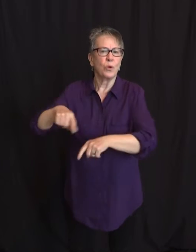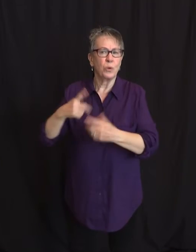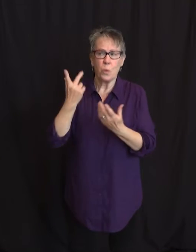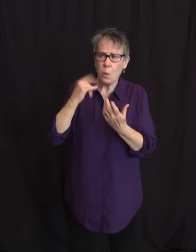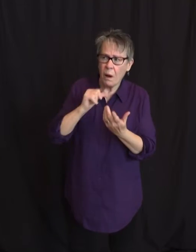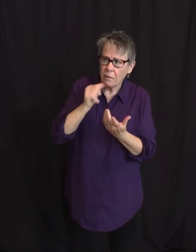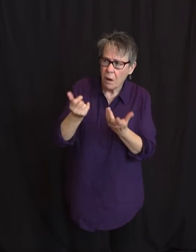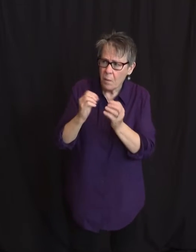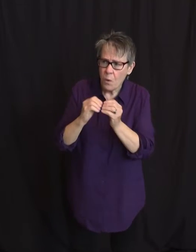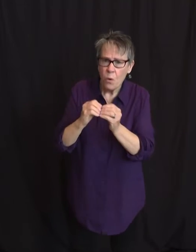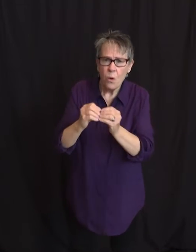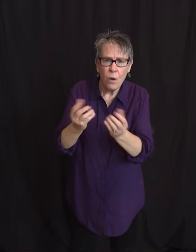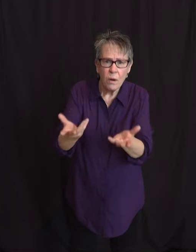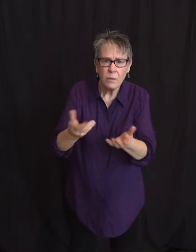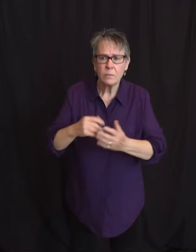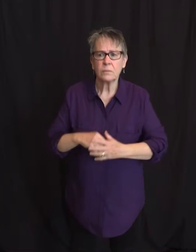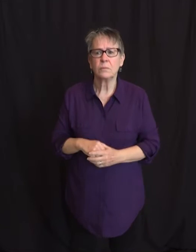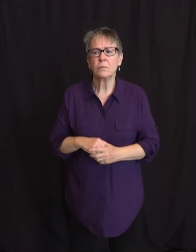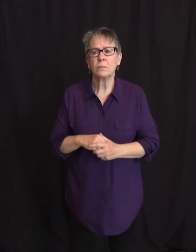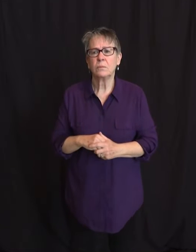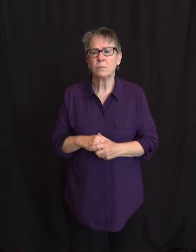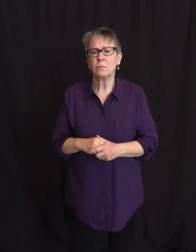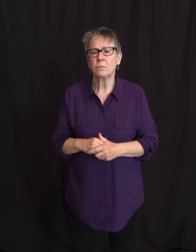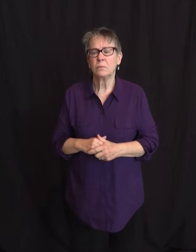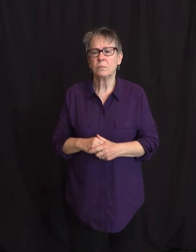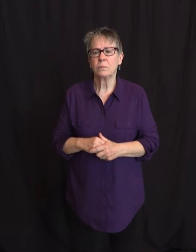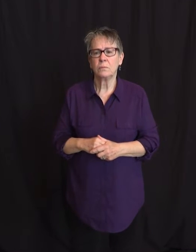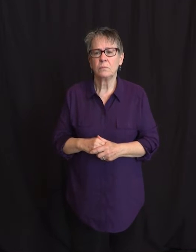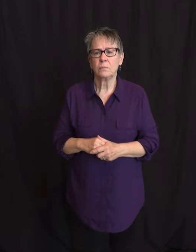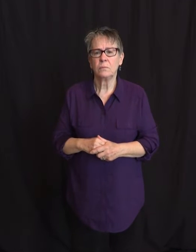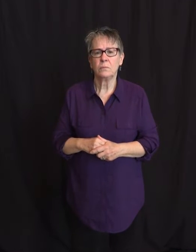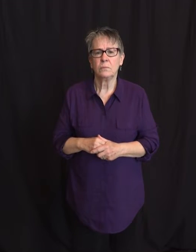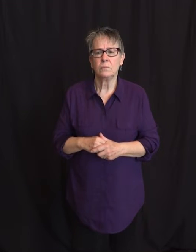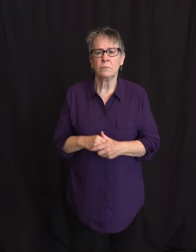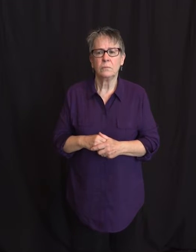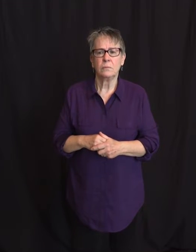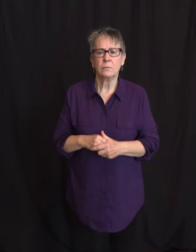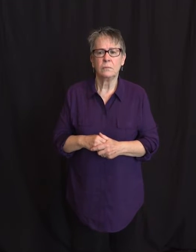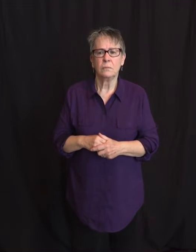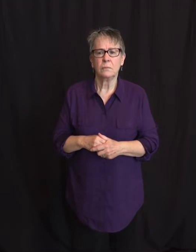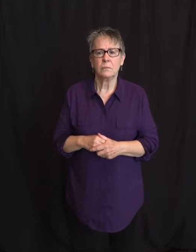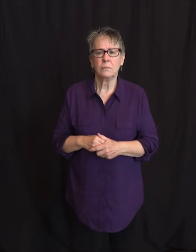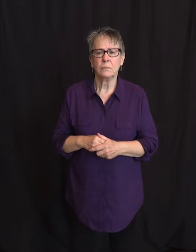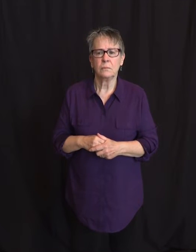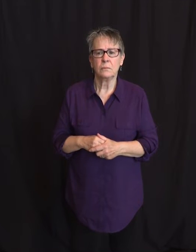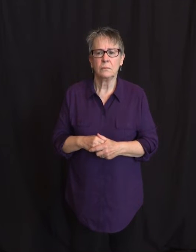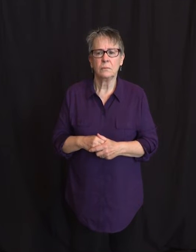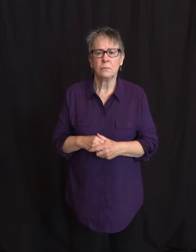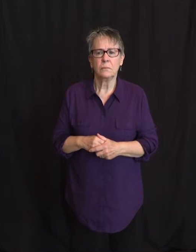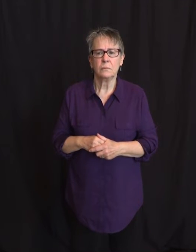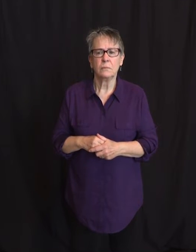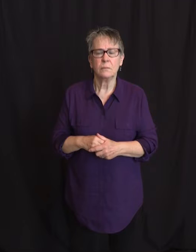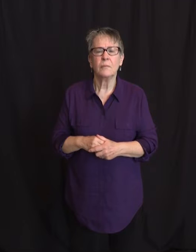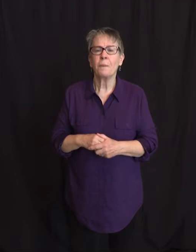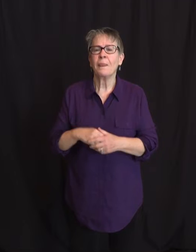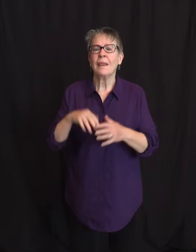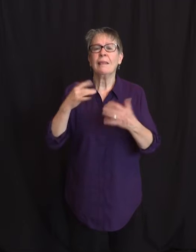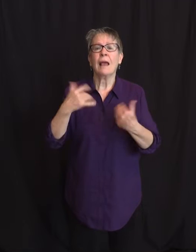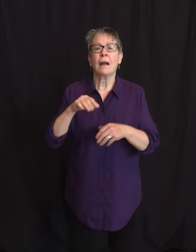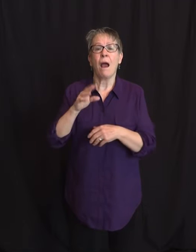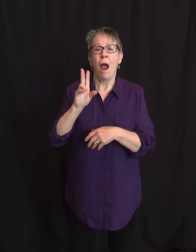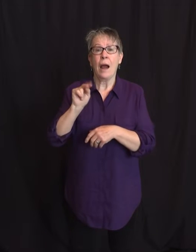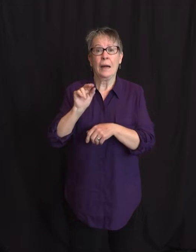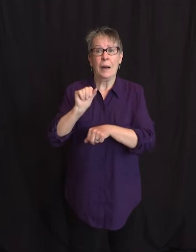have, and we'll get you what the backlog looks like, but I was told the backlog this morning, I think, is back to what